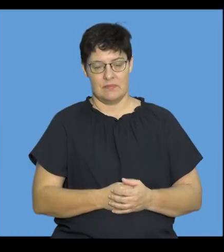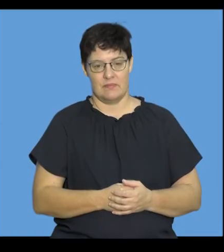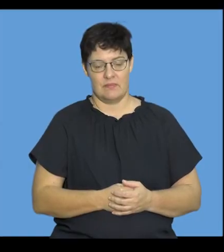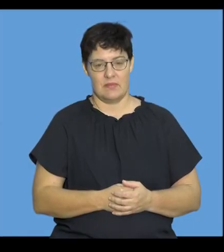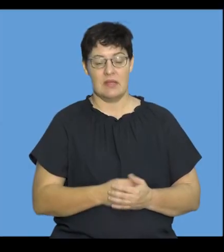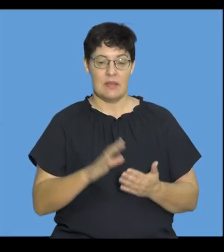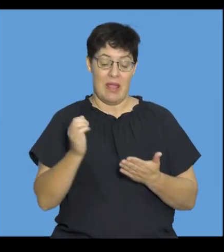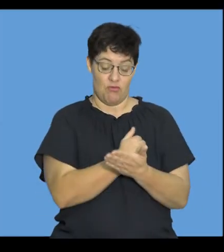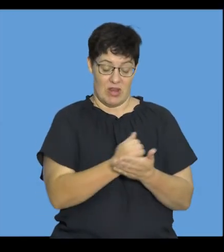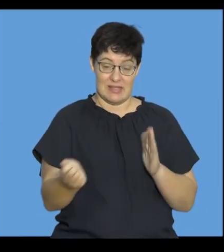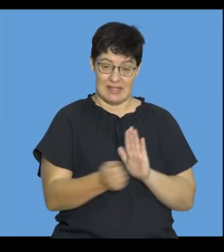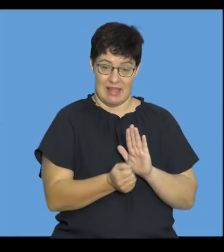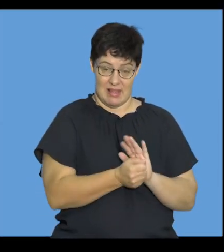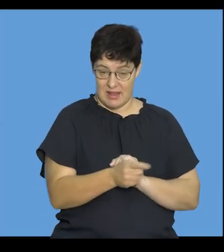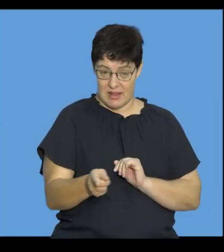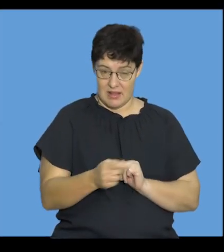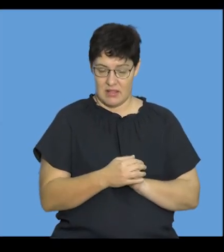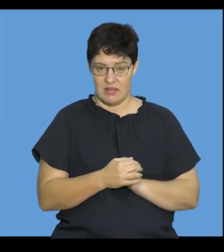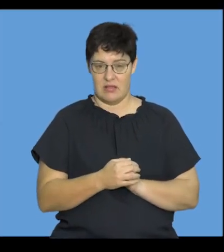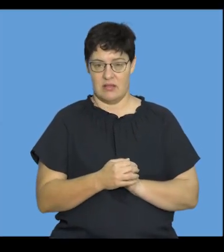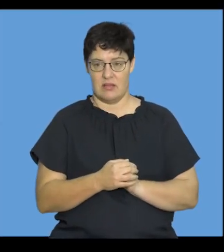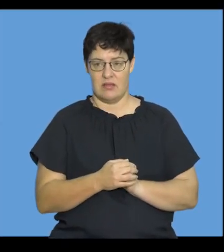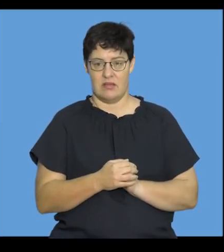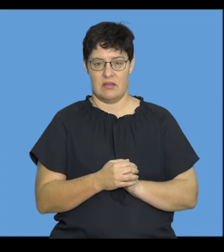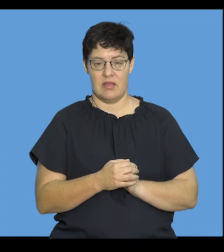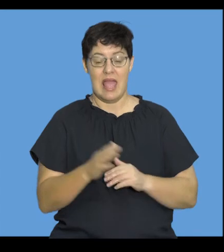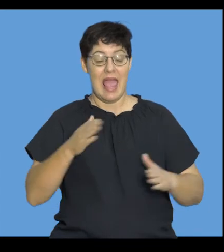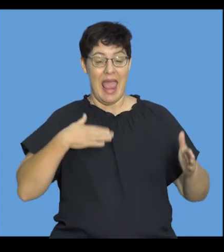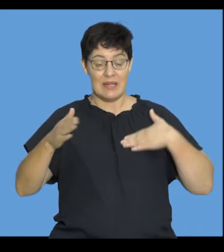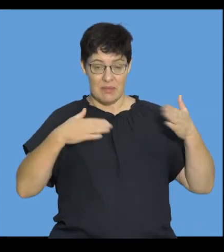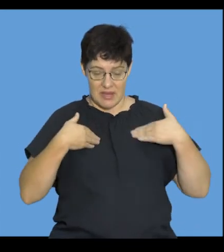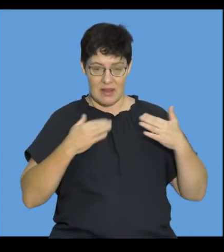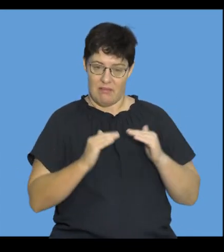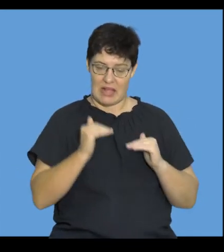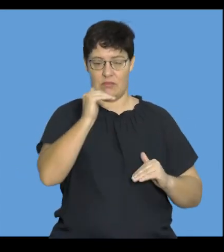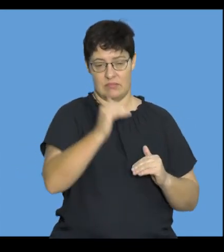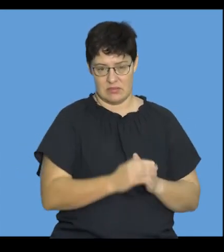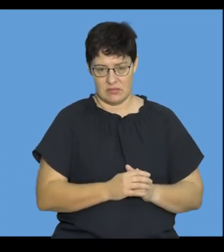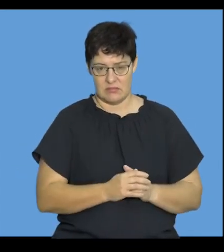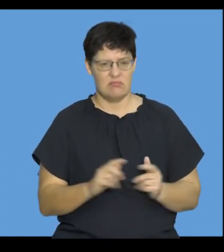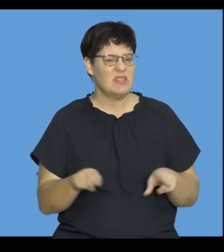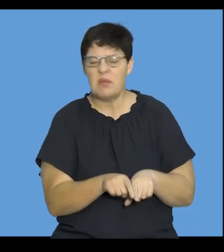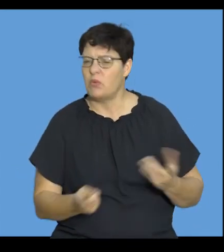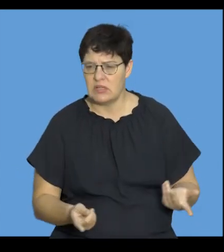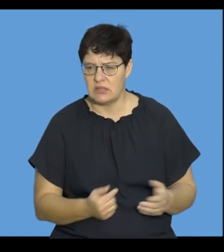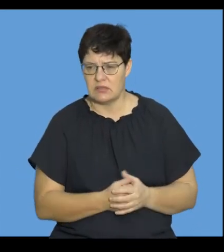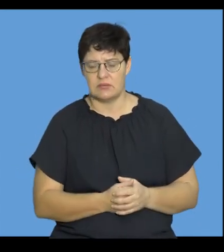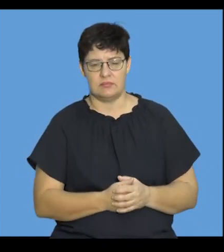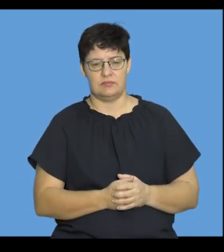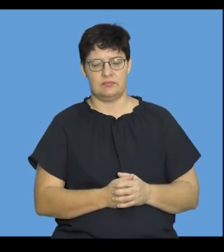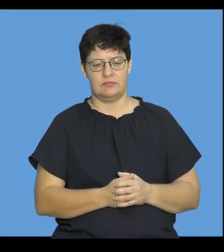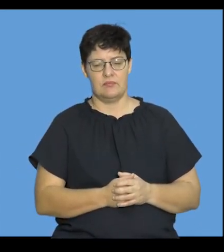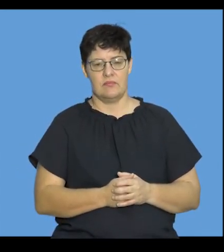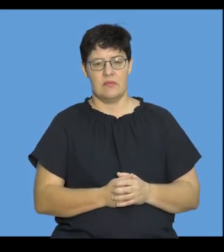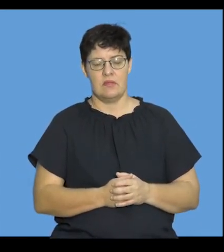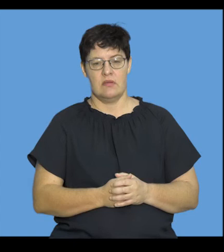Also, with credit sales, you're going to have an increase in your admin expenses. Like what? You'll